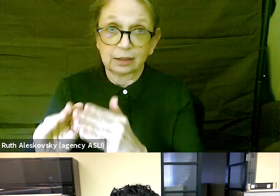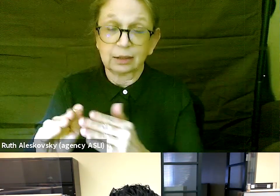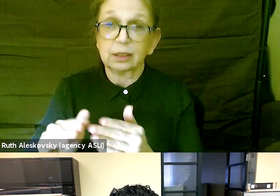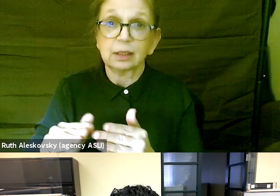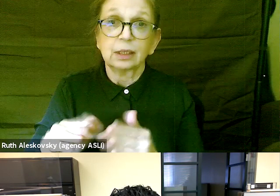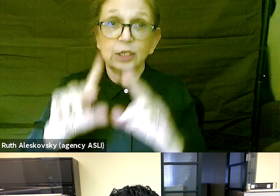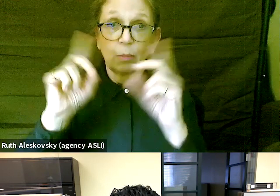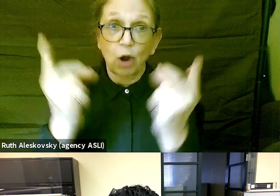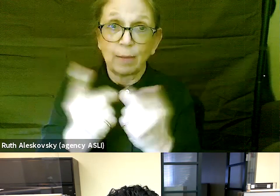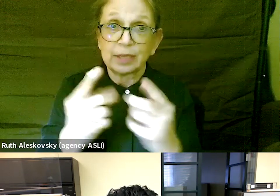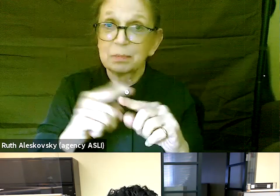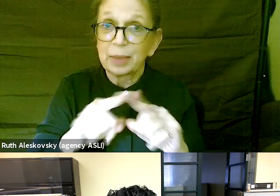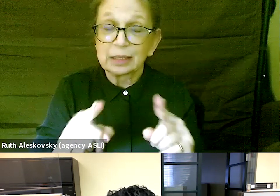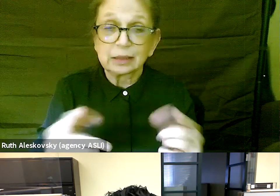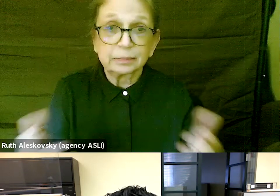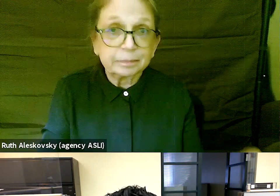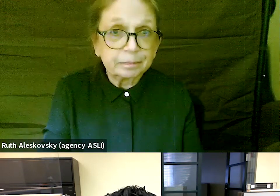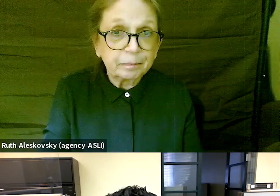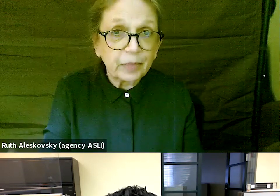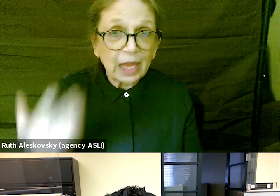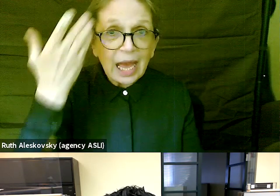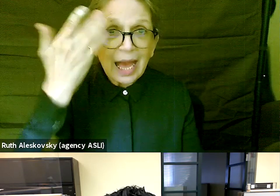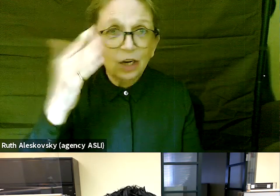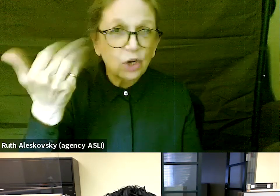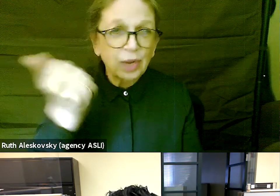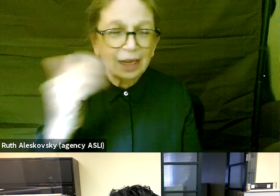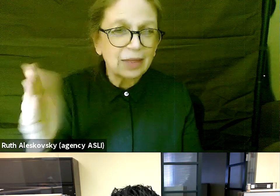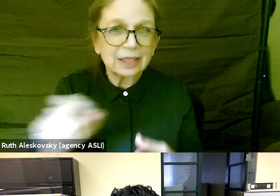But Arthur, Crystal, I don't know about anything specific with